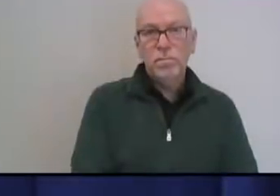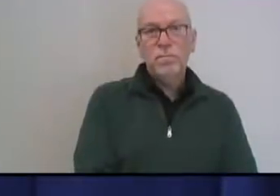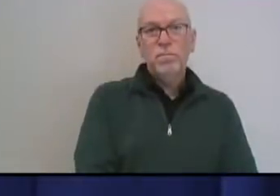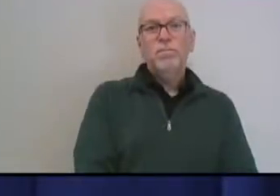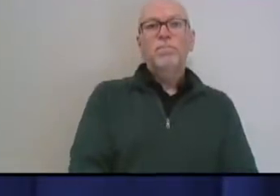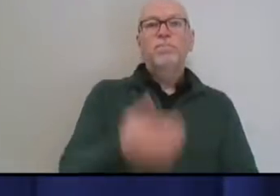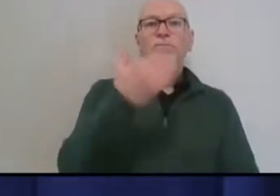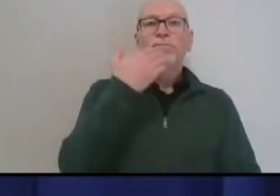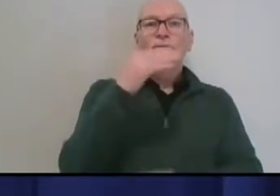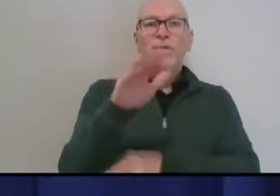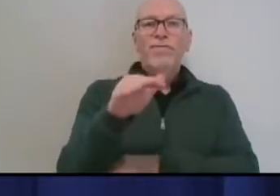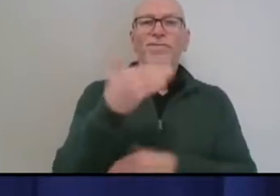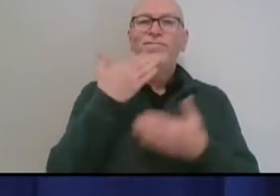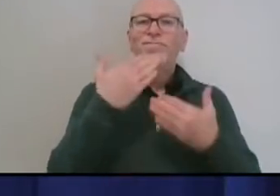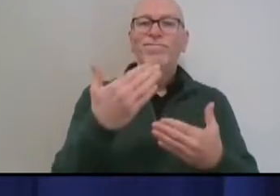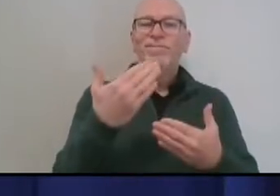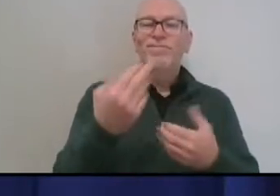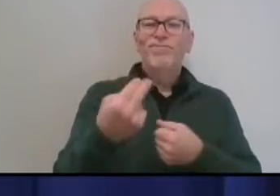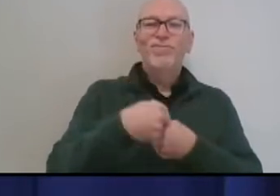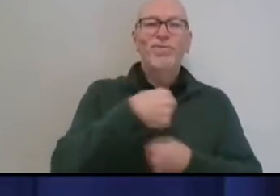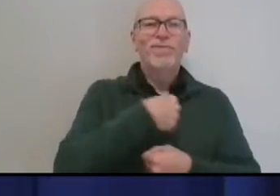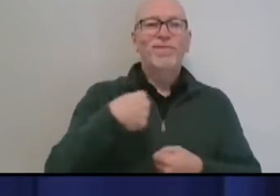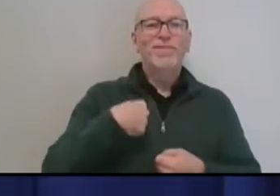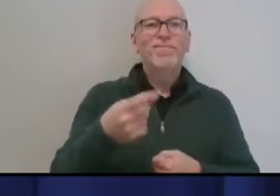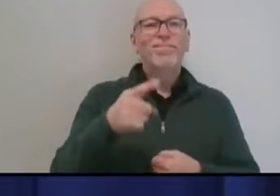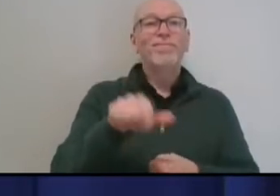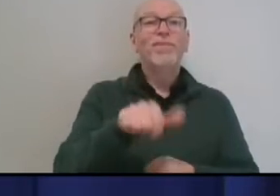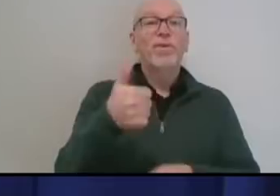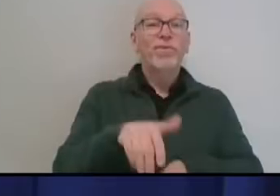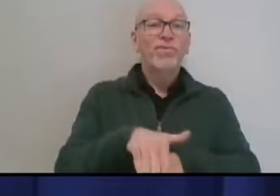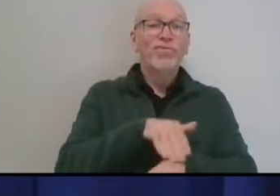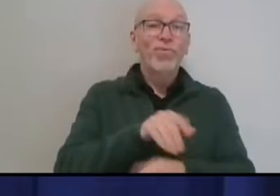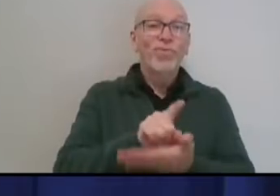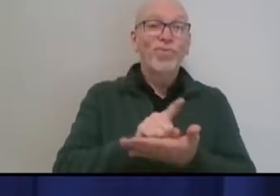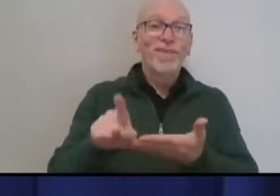Good afternoon. Thank you for joining us. It's been another slow week.